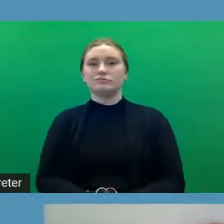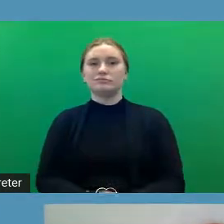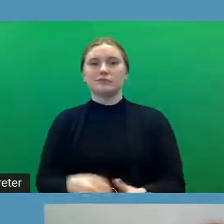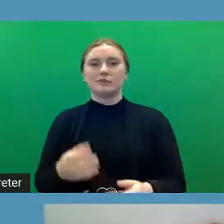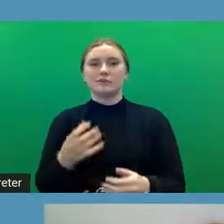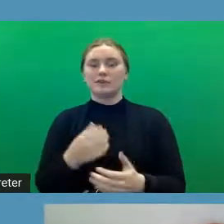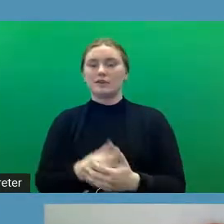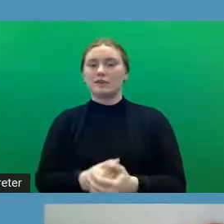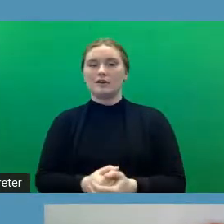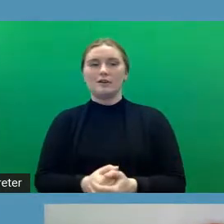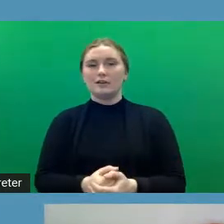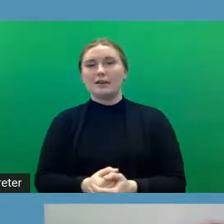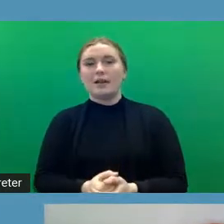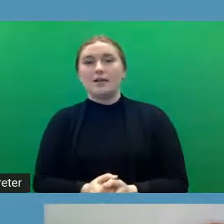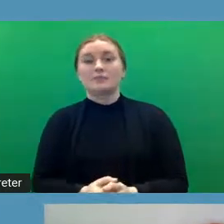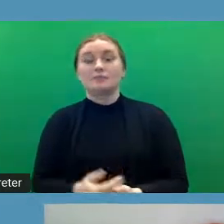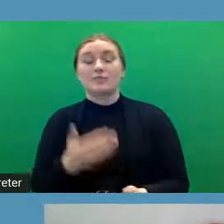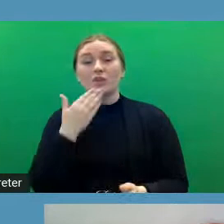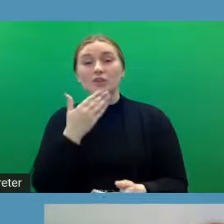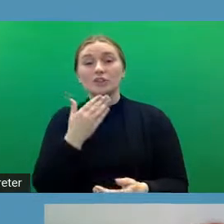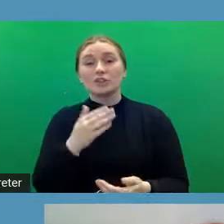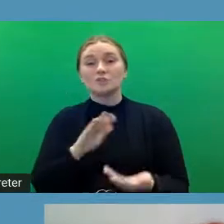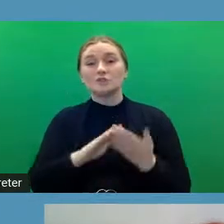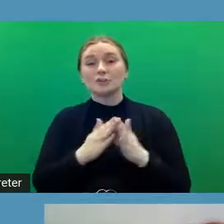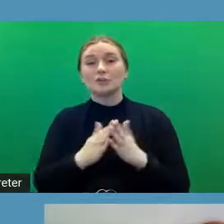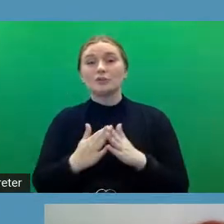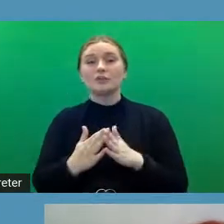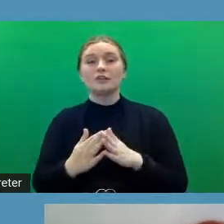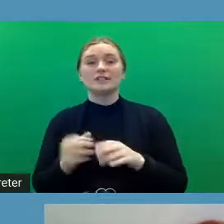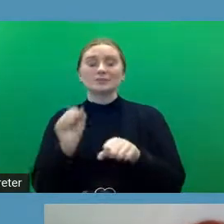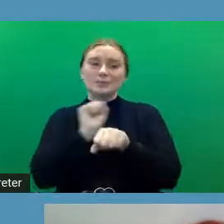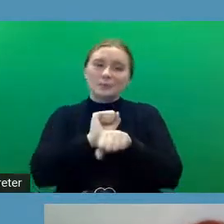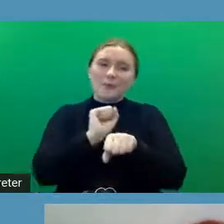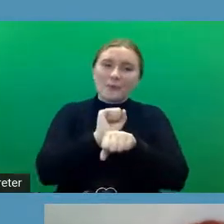really cooperative community that worked with that